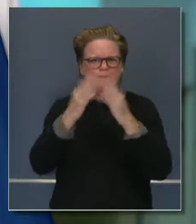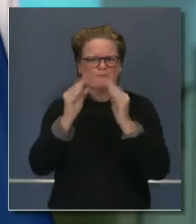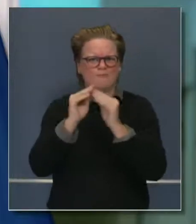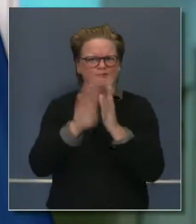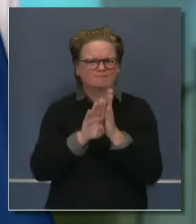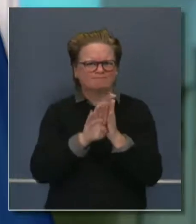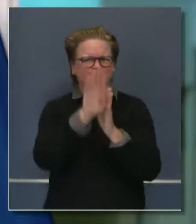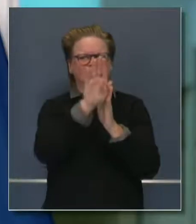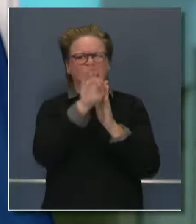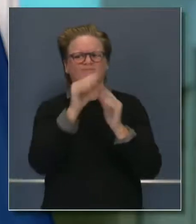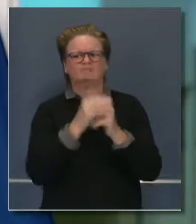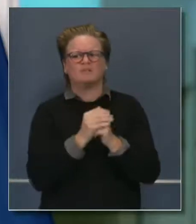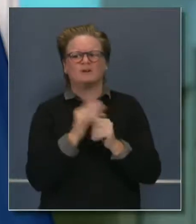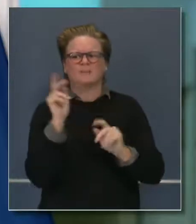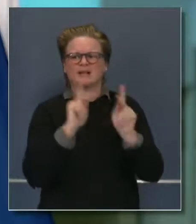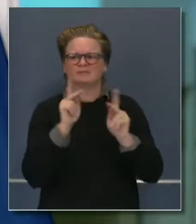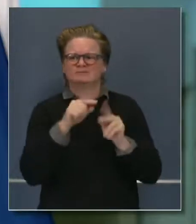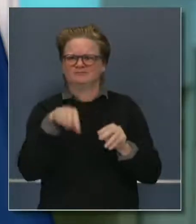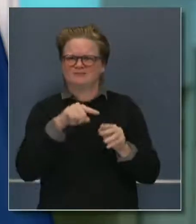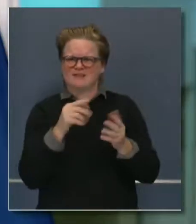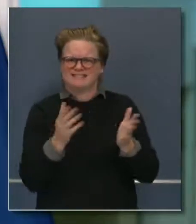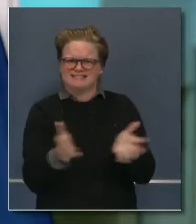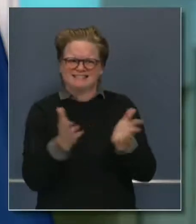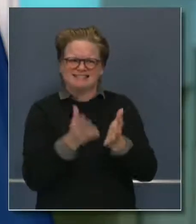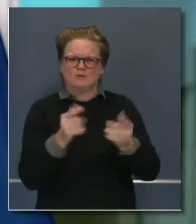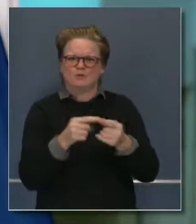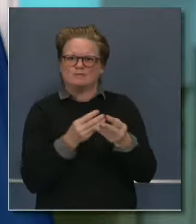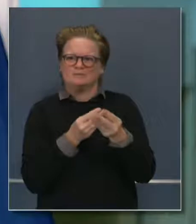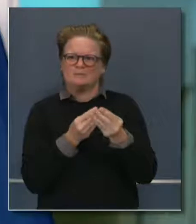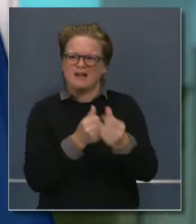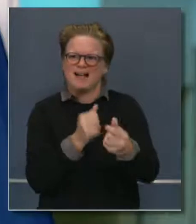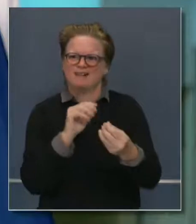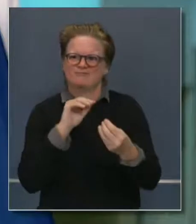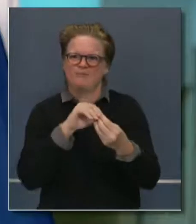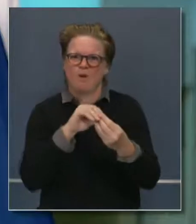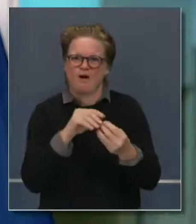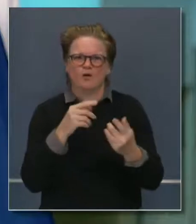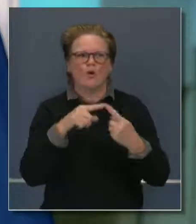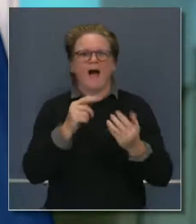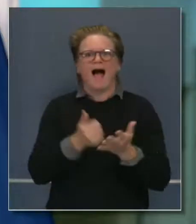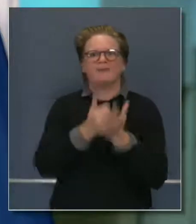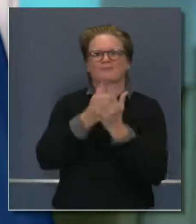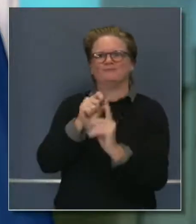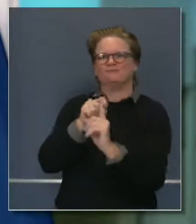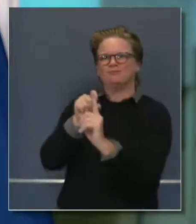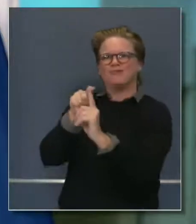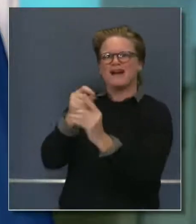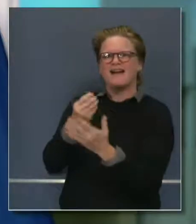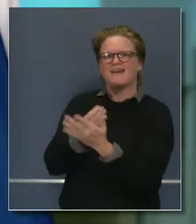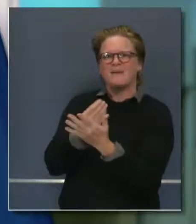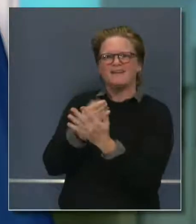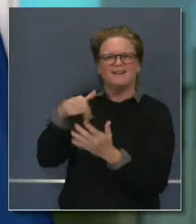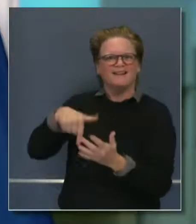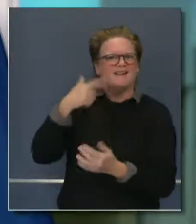virtuous cycle that allows more people, more opportunity. And so, again, very